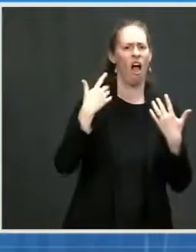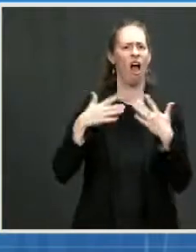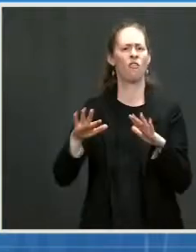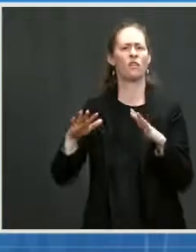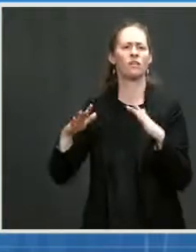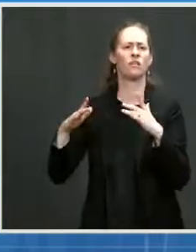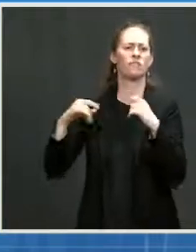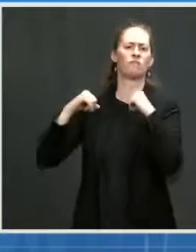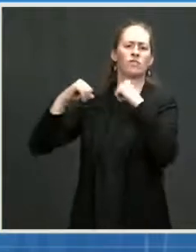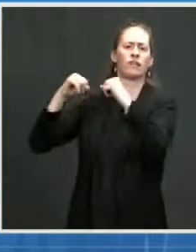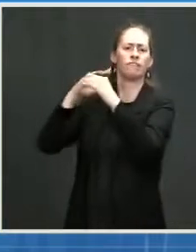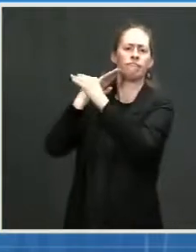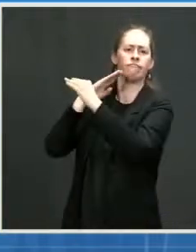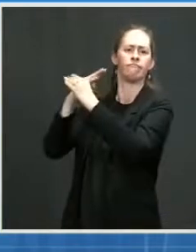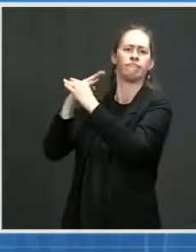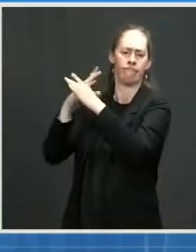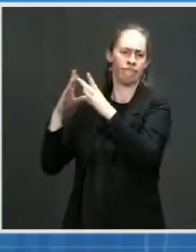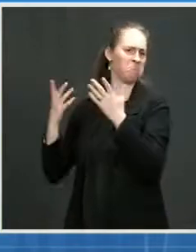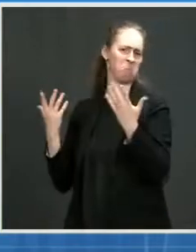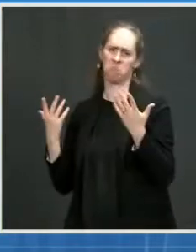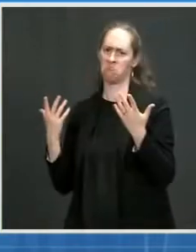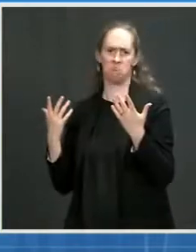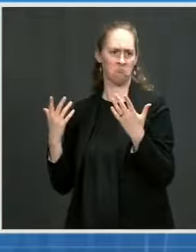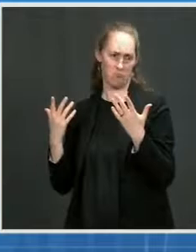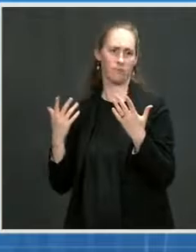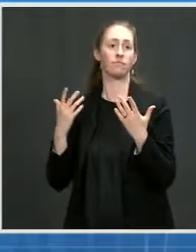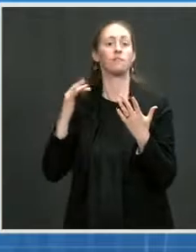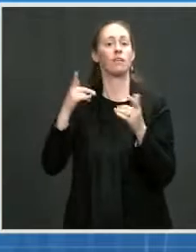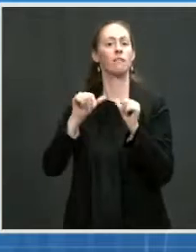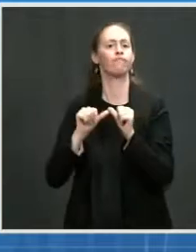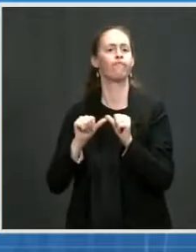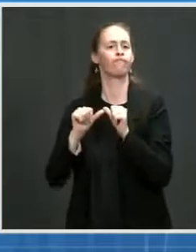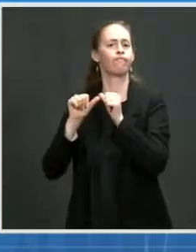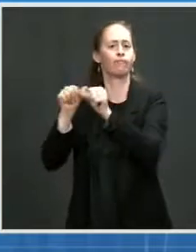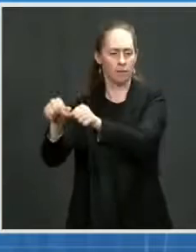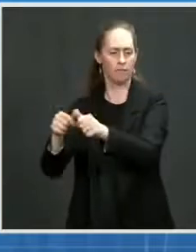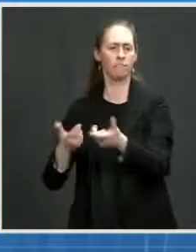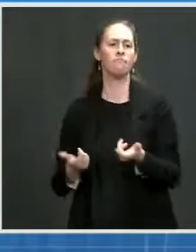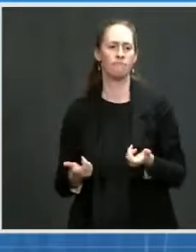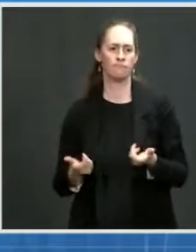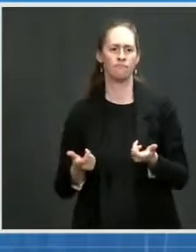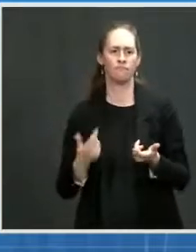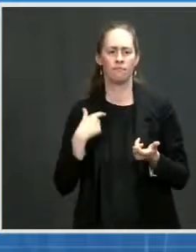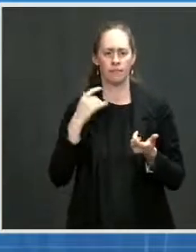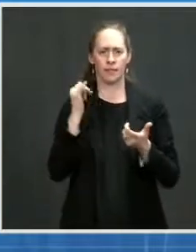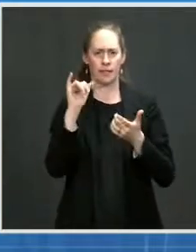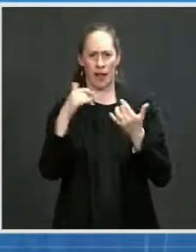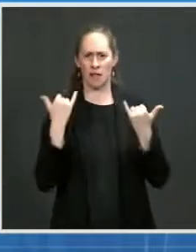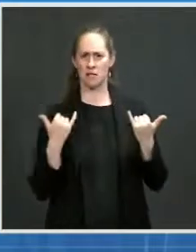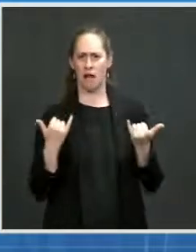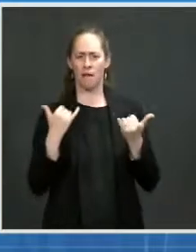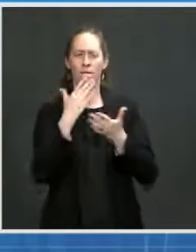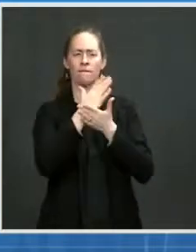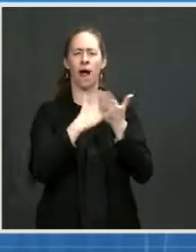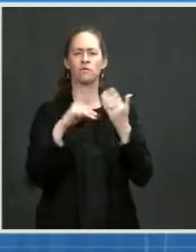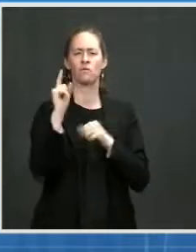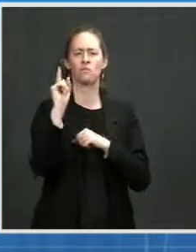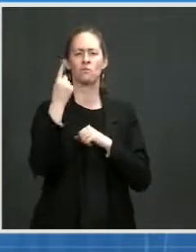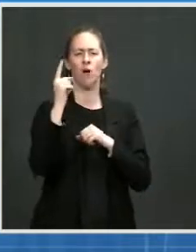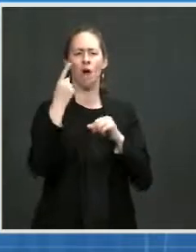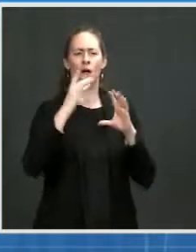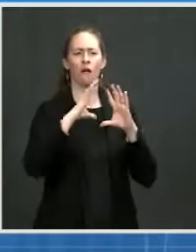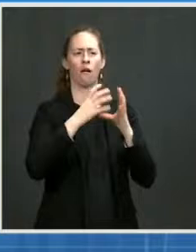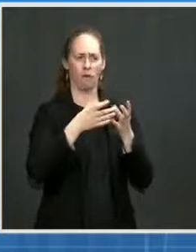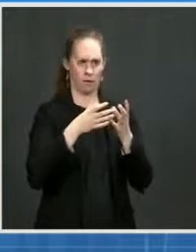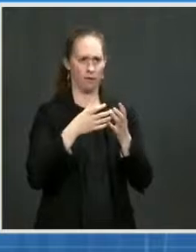individuals like we are doing with people who were involved in the original phase 1, 2A, 2B trials and